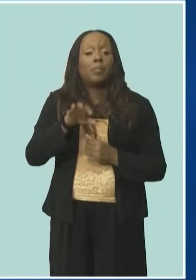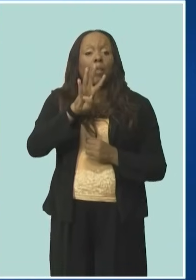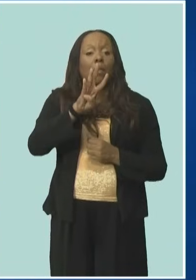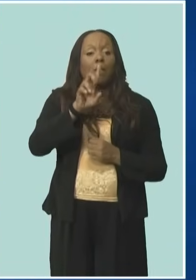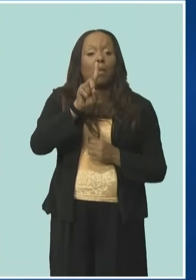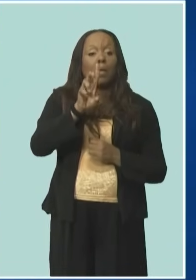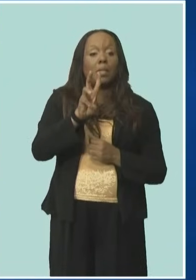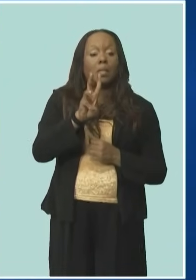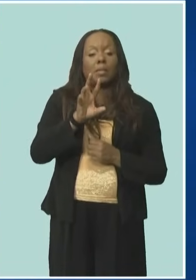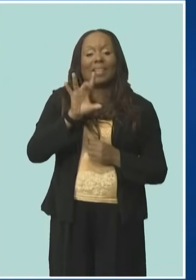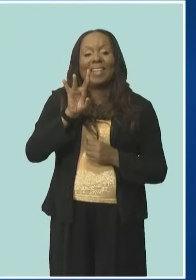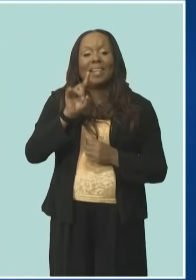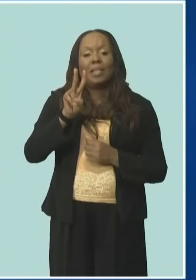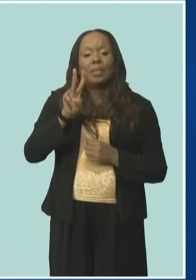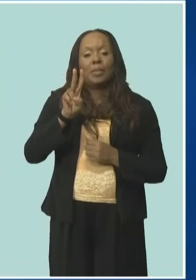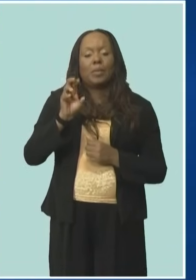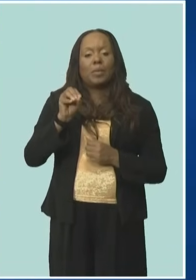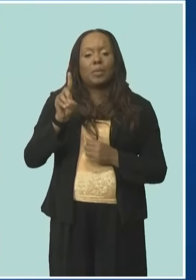416-8200 or